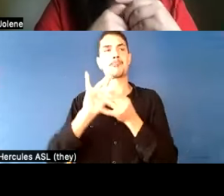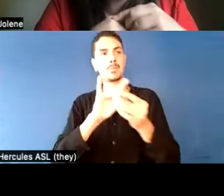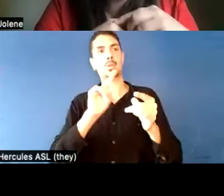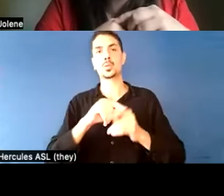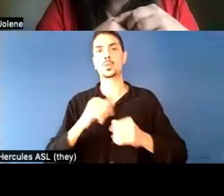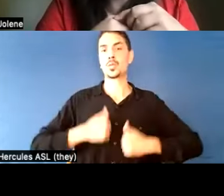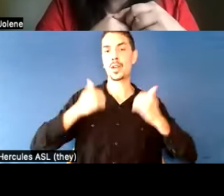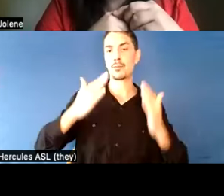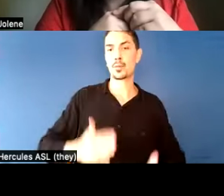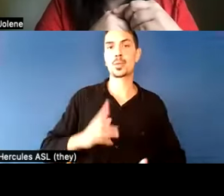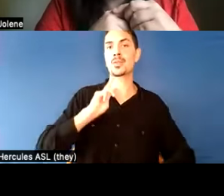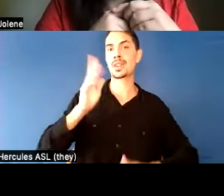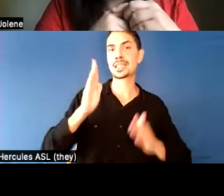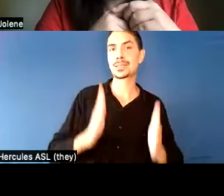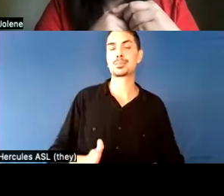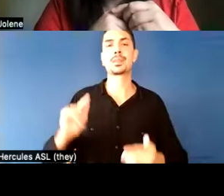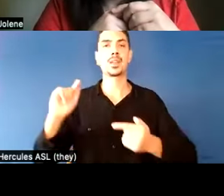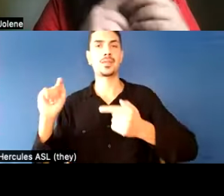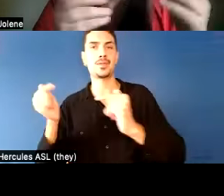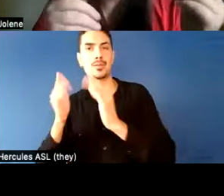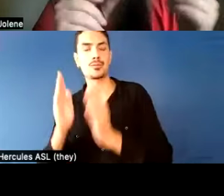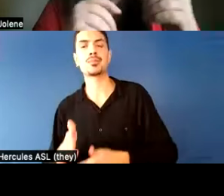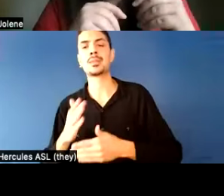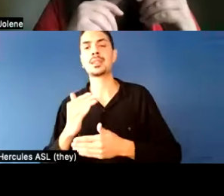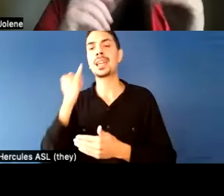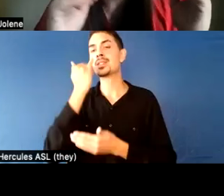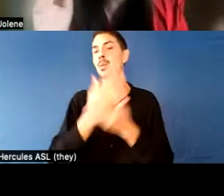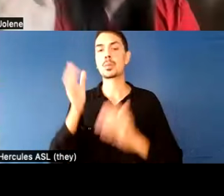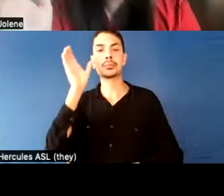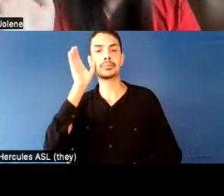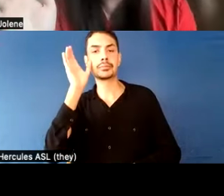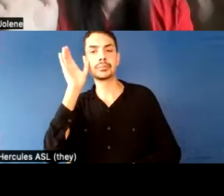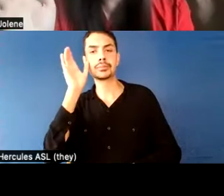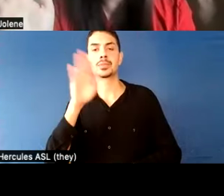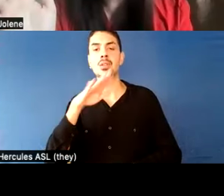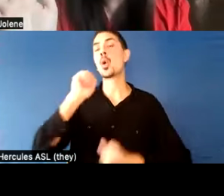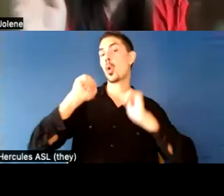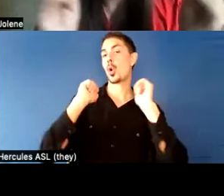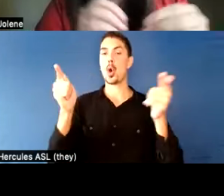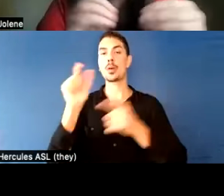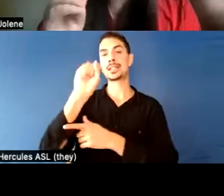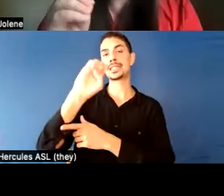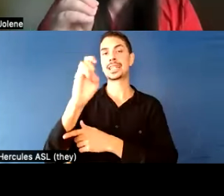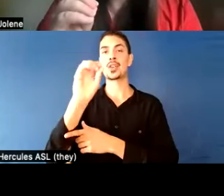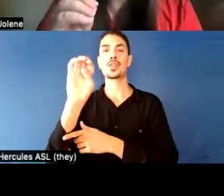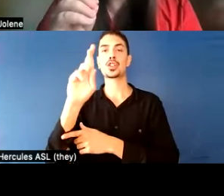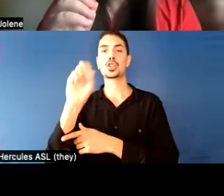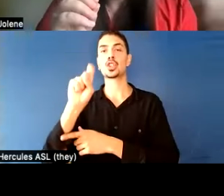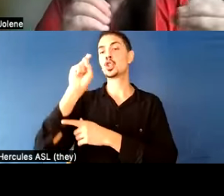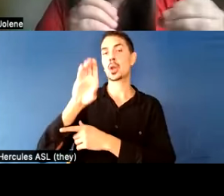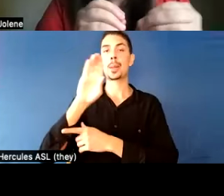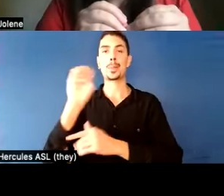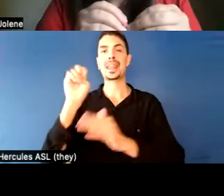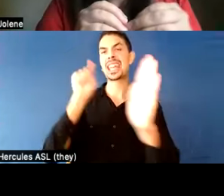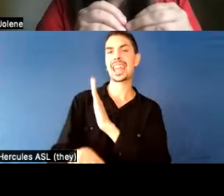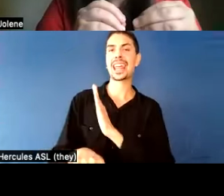if somebody is hearing, you know, that what I hear a lot is, you know, like, all sex offenders should be killed. If people are hearing that